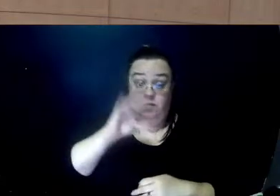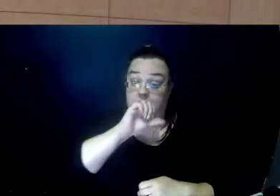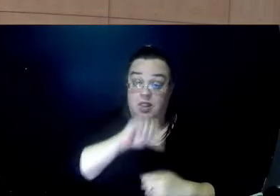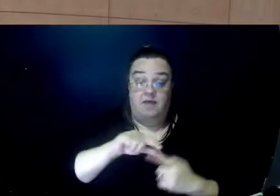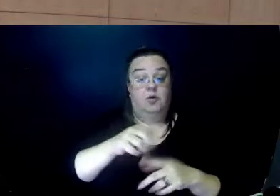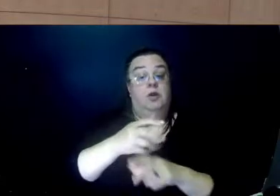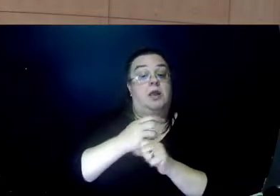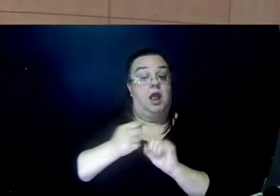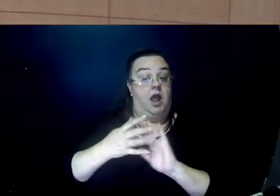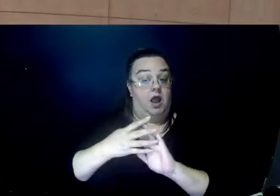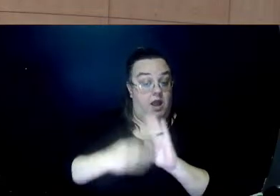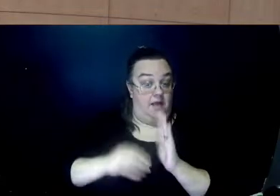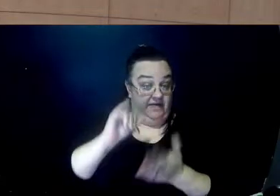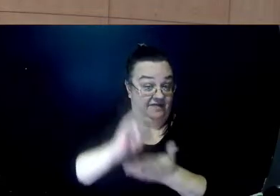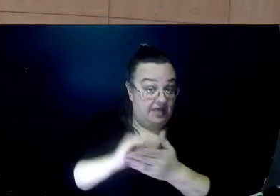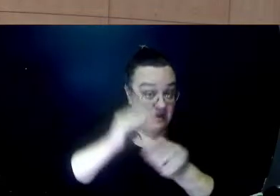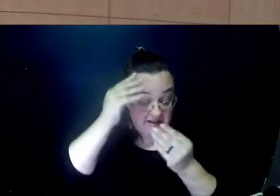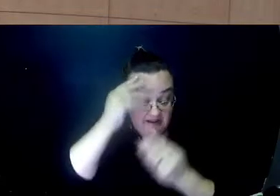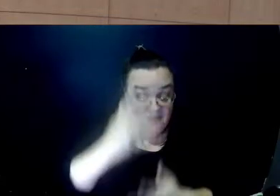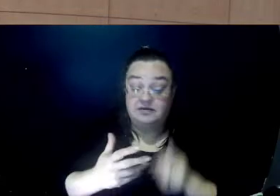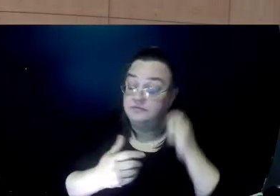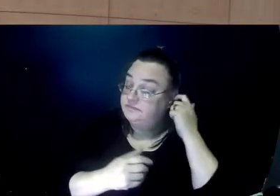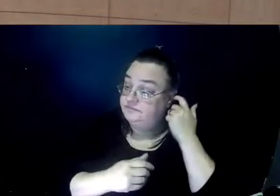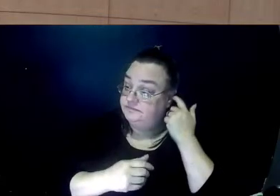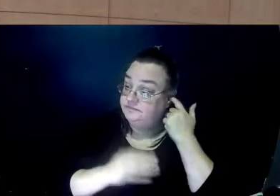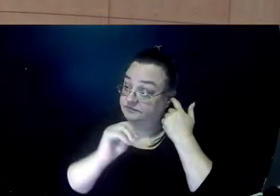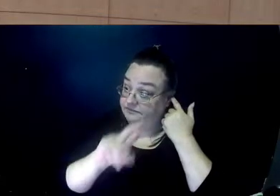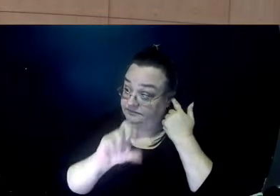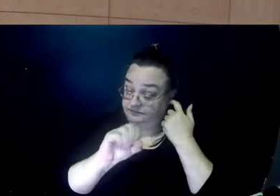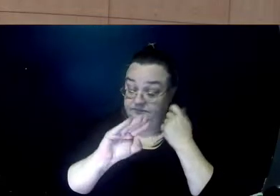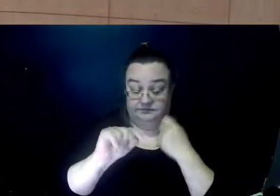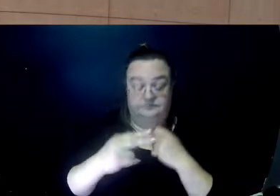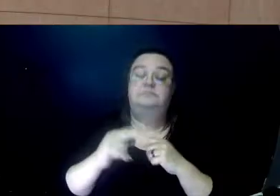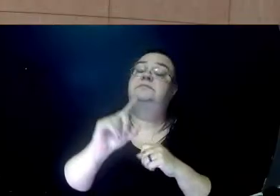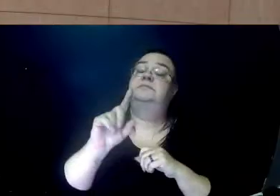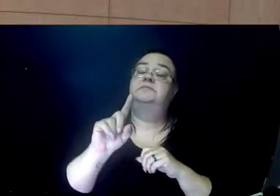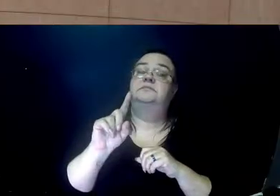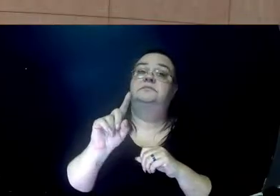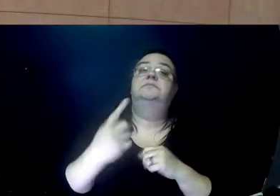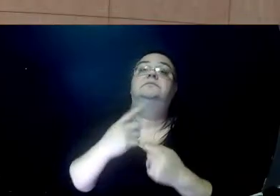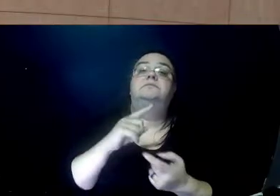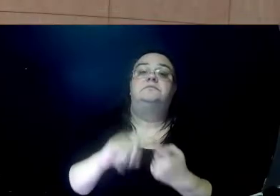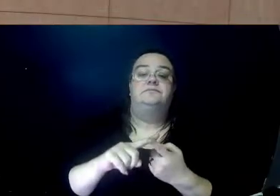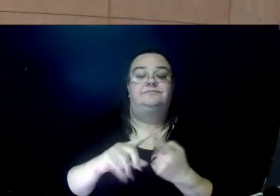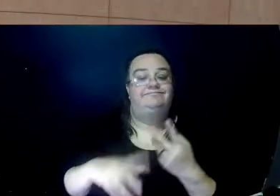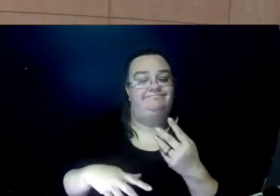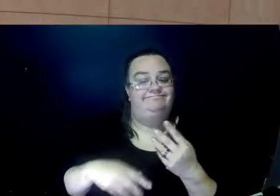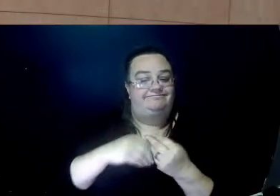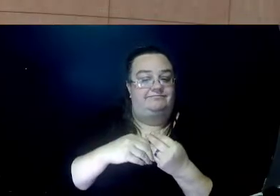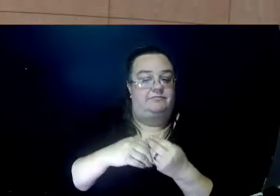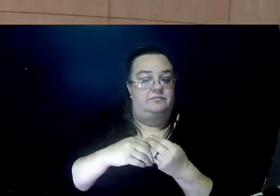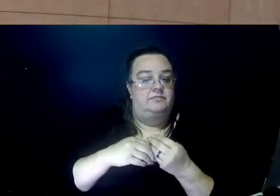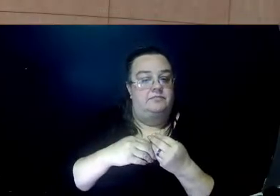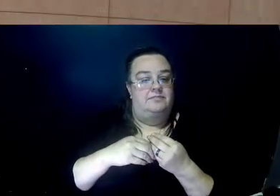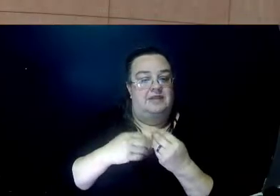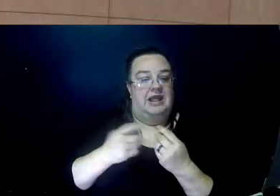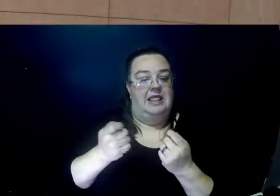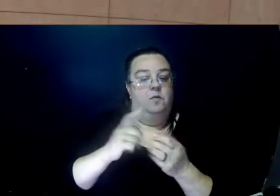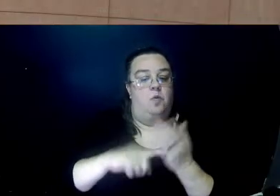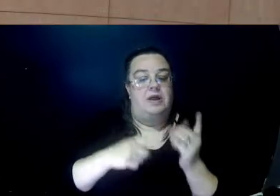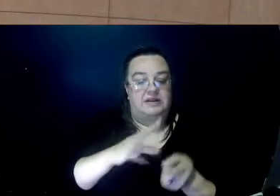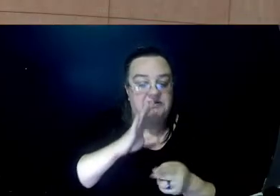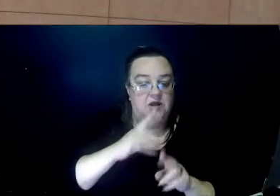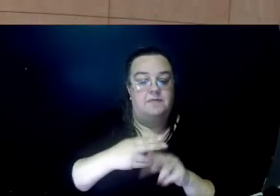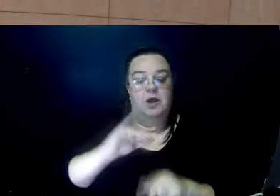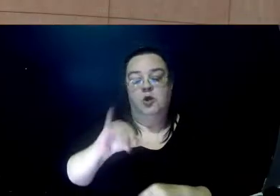a copy of that information, Mr. Smith. Just to piggyback on what he said about Joe's